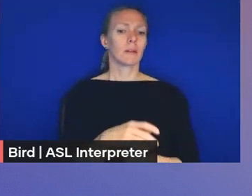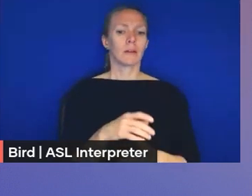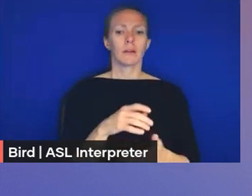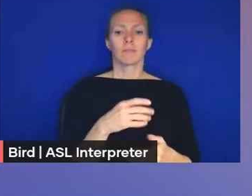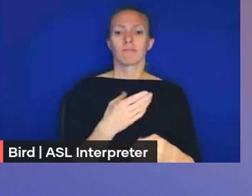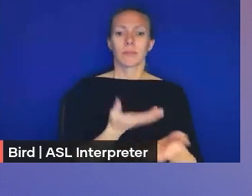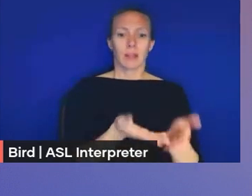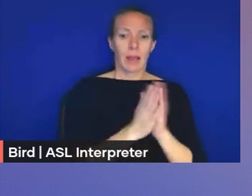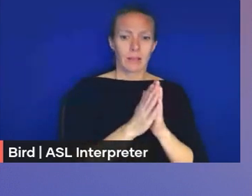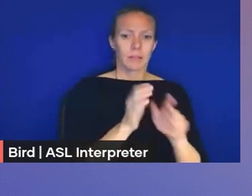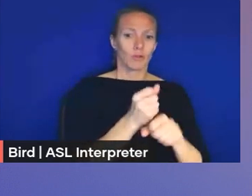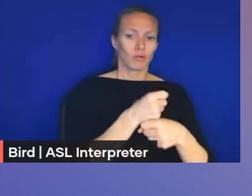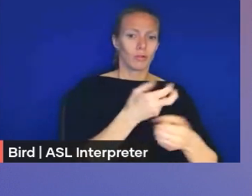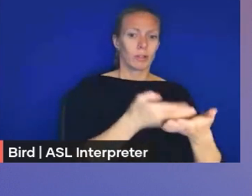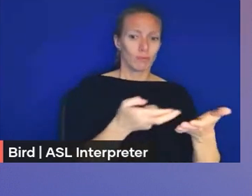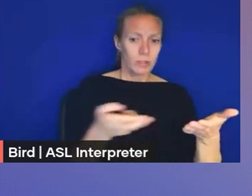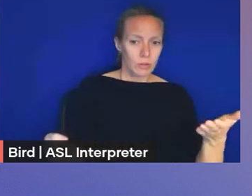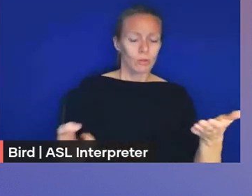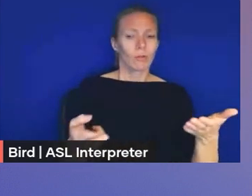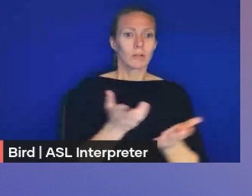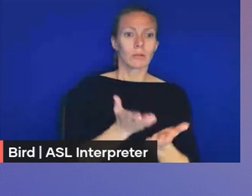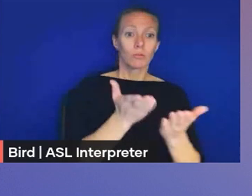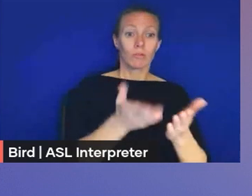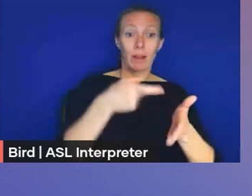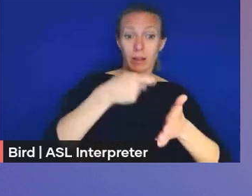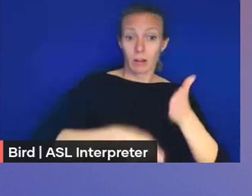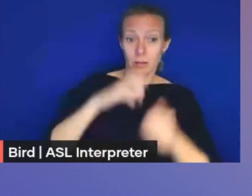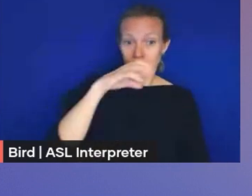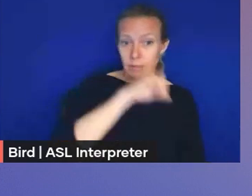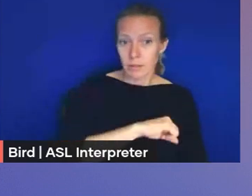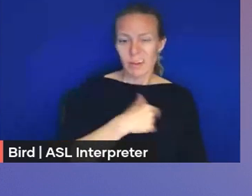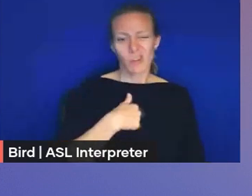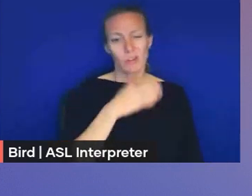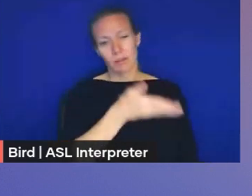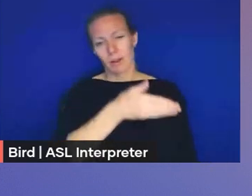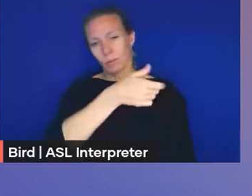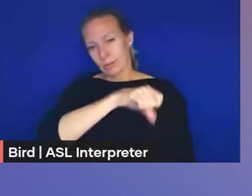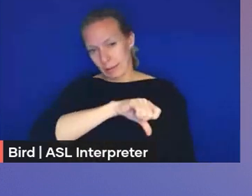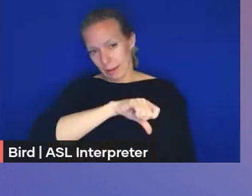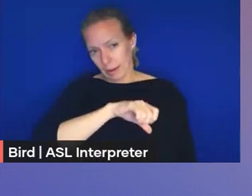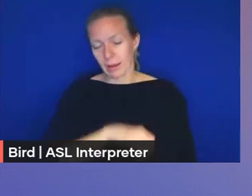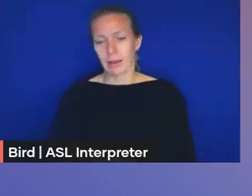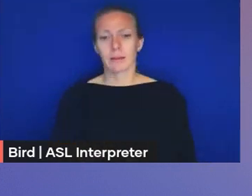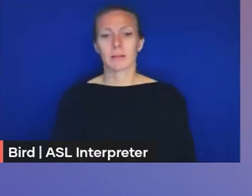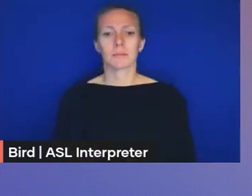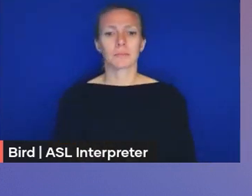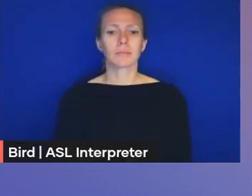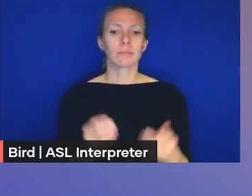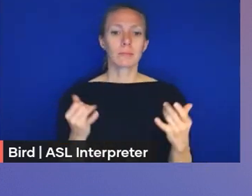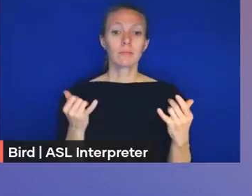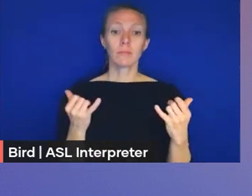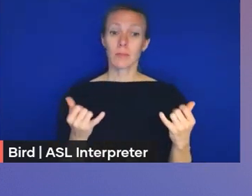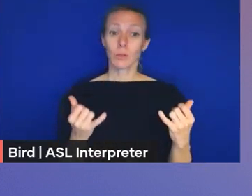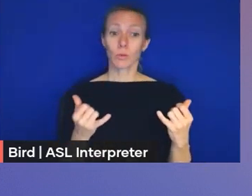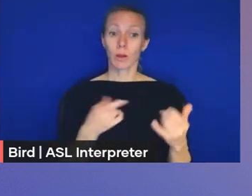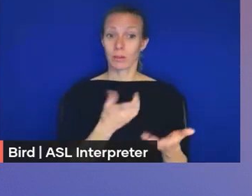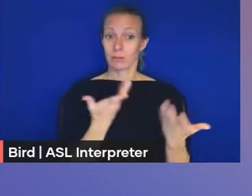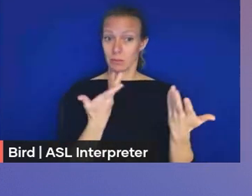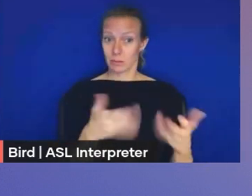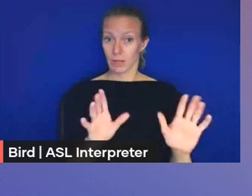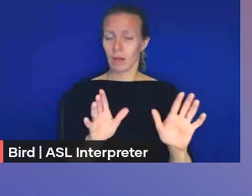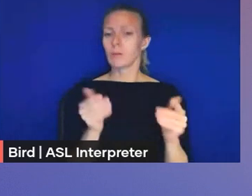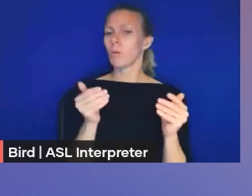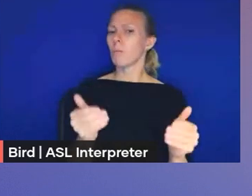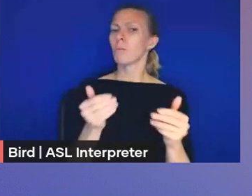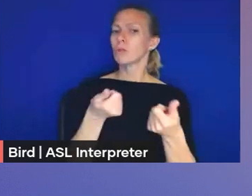cost estimation. Once again, I'm going to deny that. And so now that that's done, let's try to